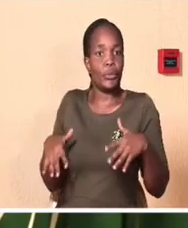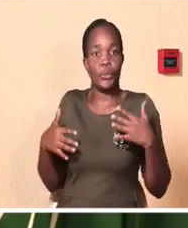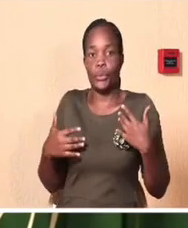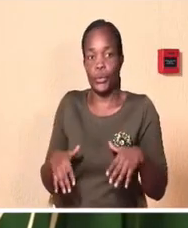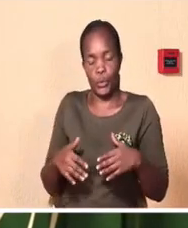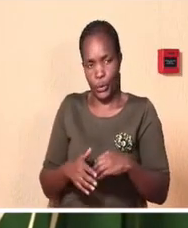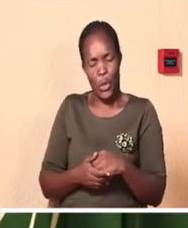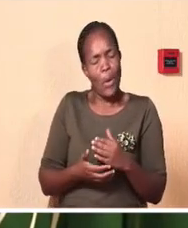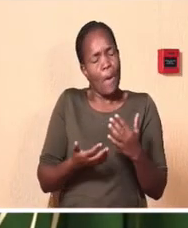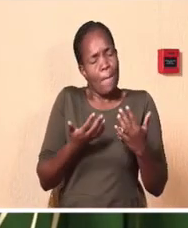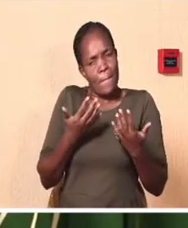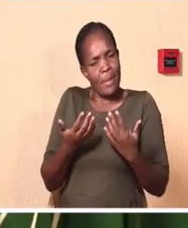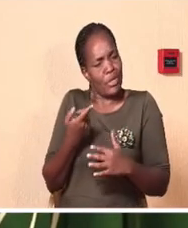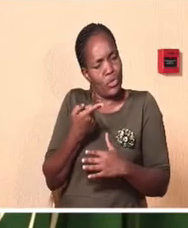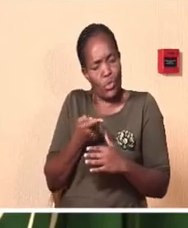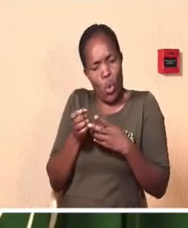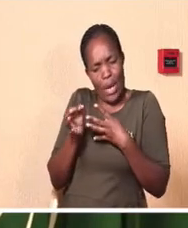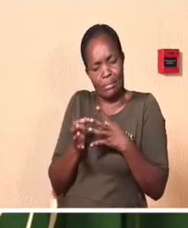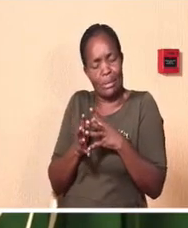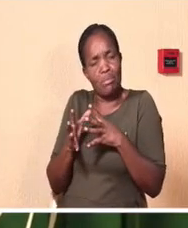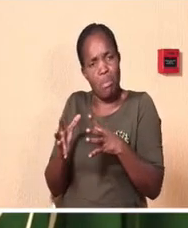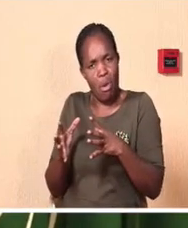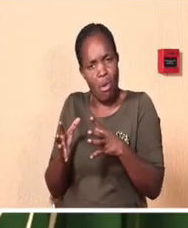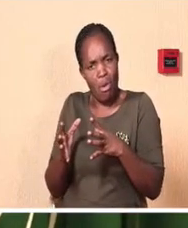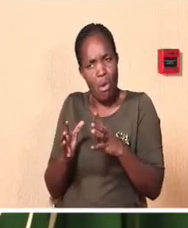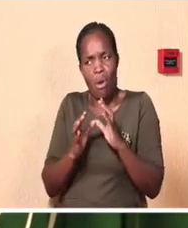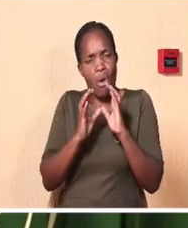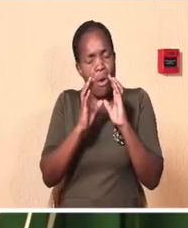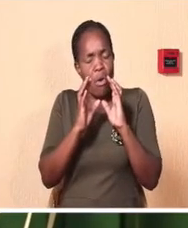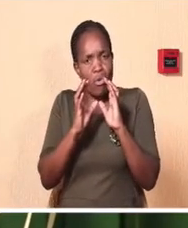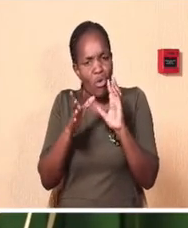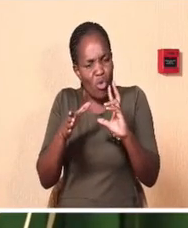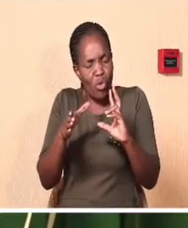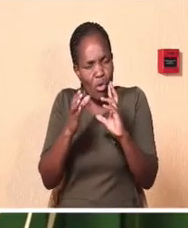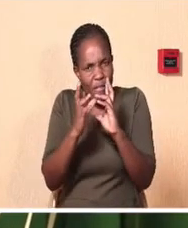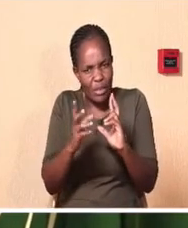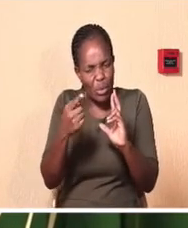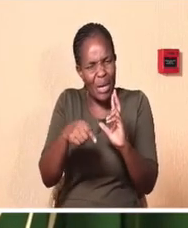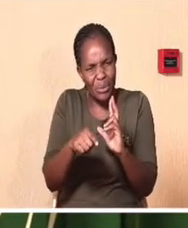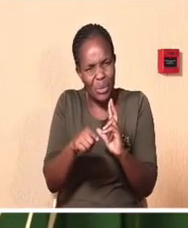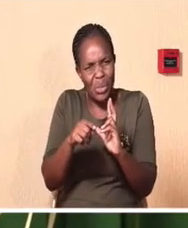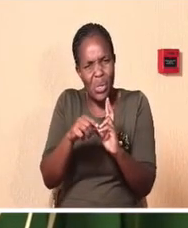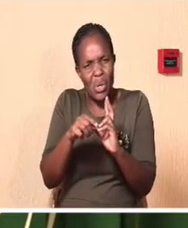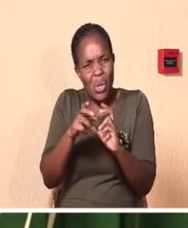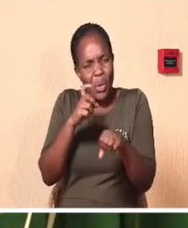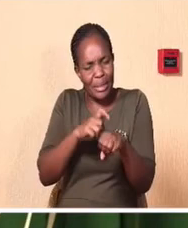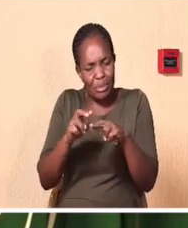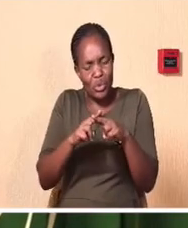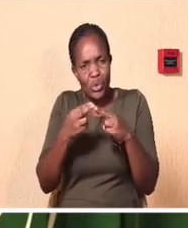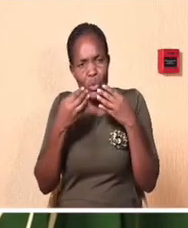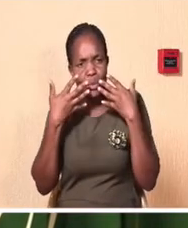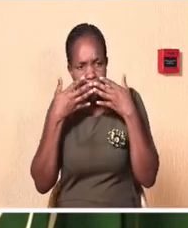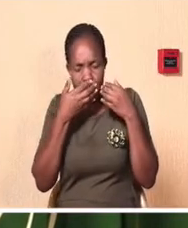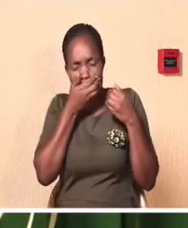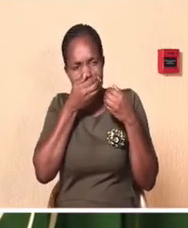for the nation to really hear when to utilize the mask, when it's necessary to do so, or when to utilize the gloves and